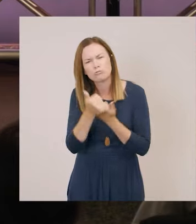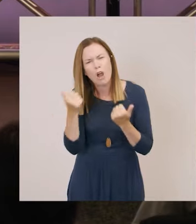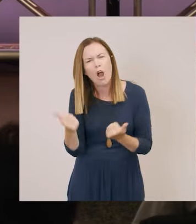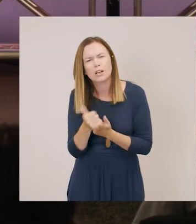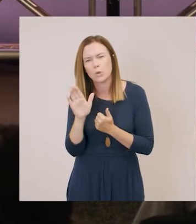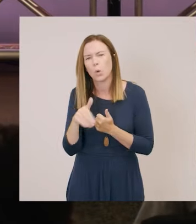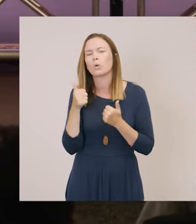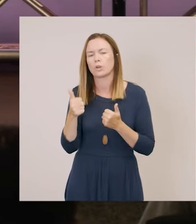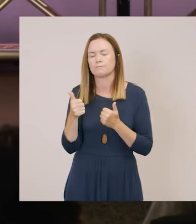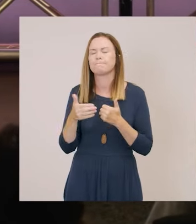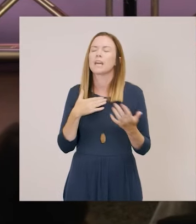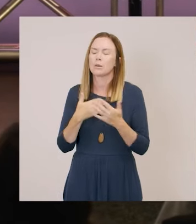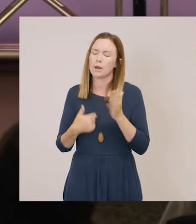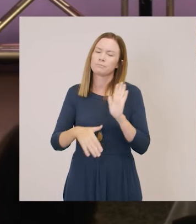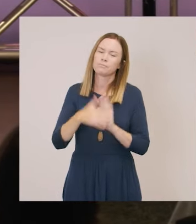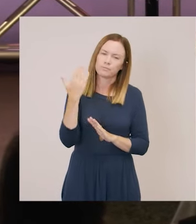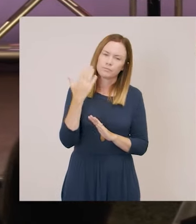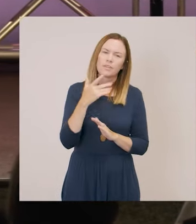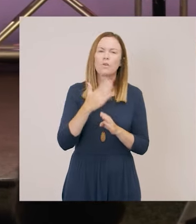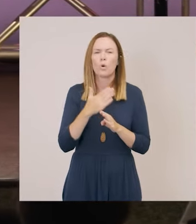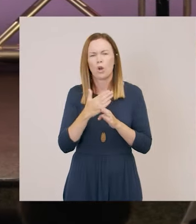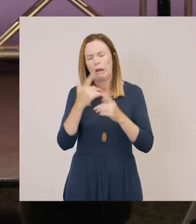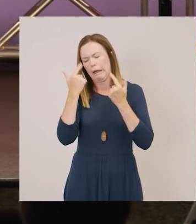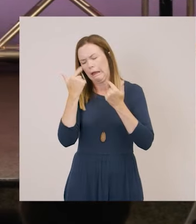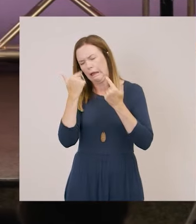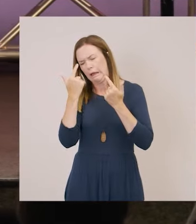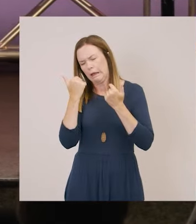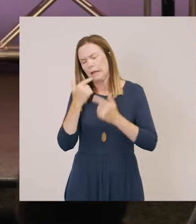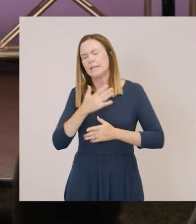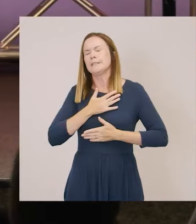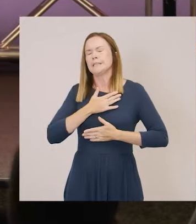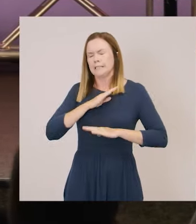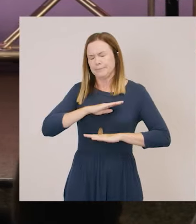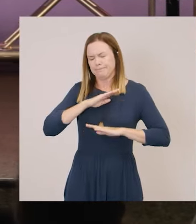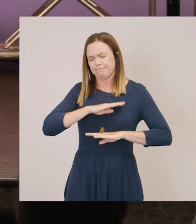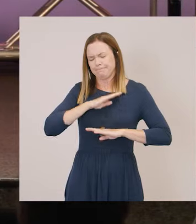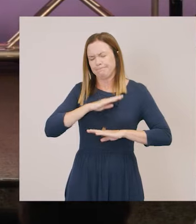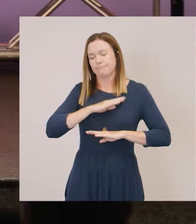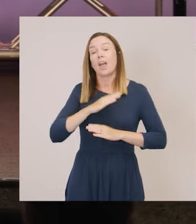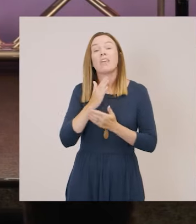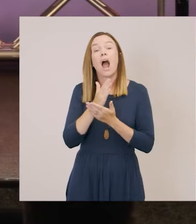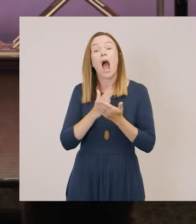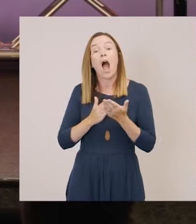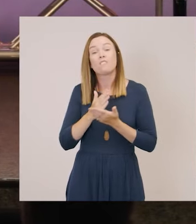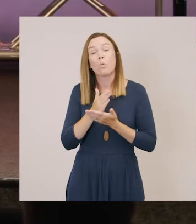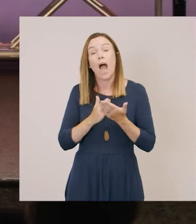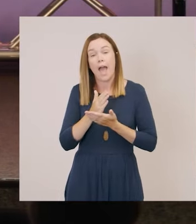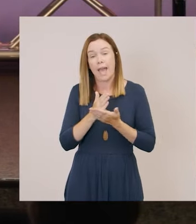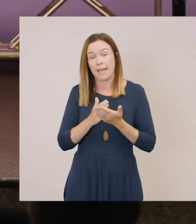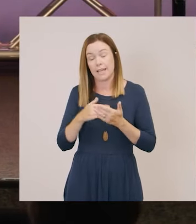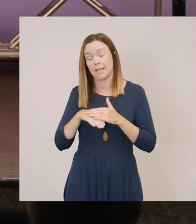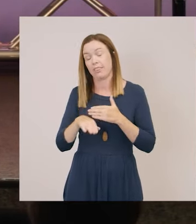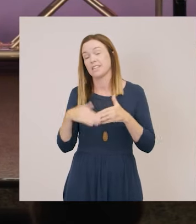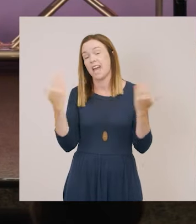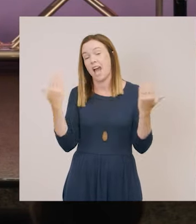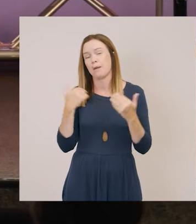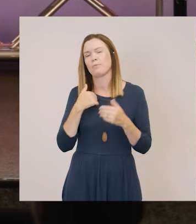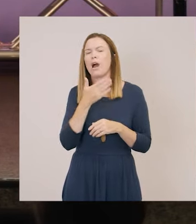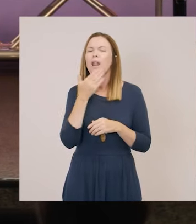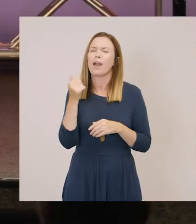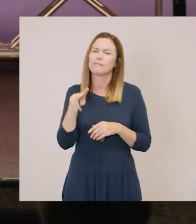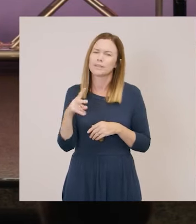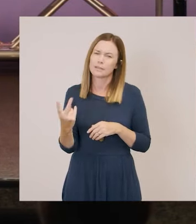good. And anyway, I left for work, lots of tears in the car, pulled myself together. And then halfway through my day, my